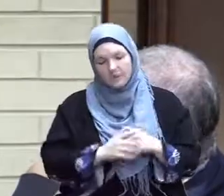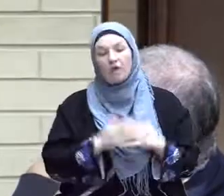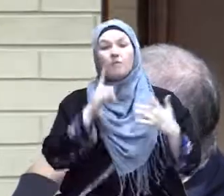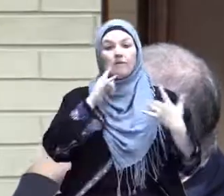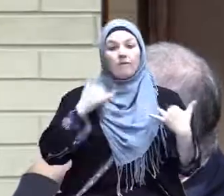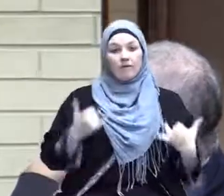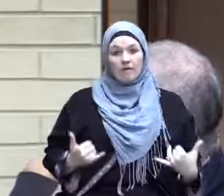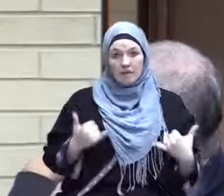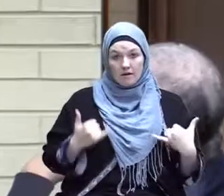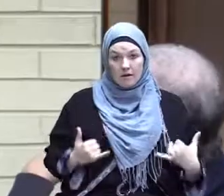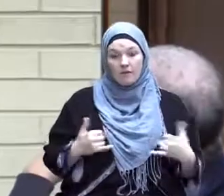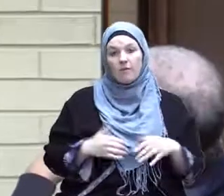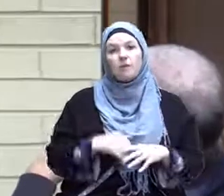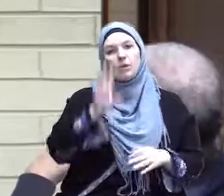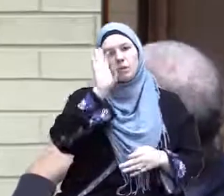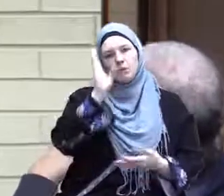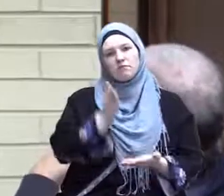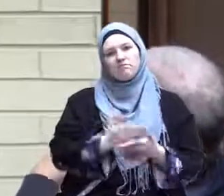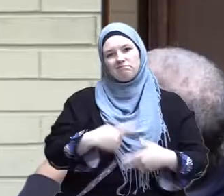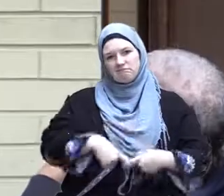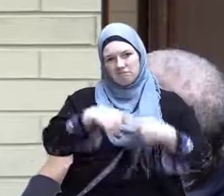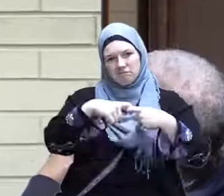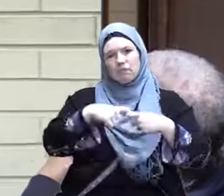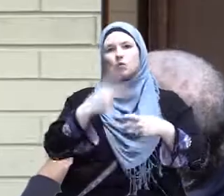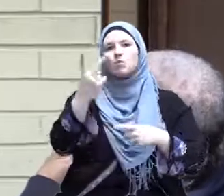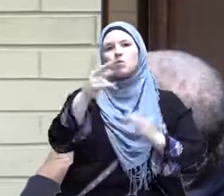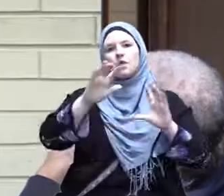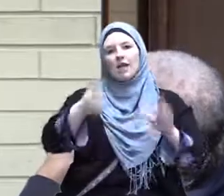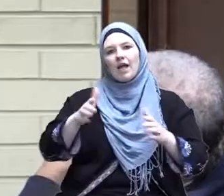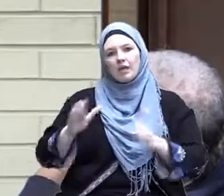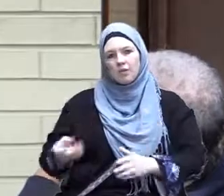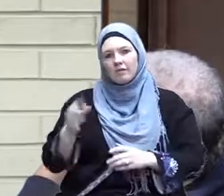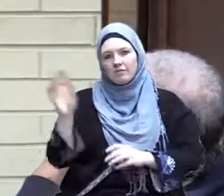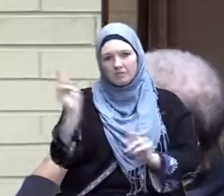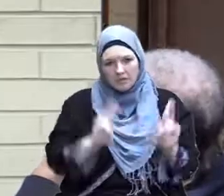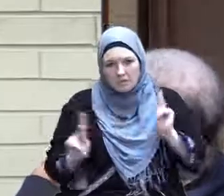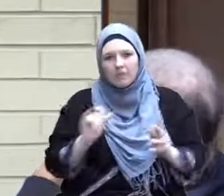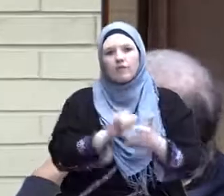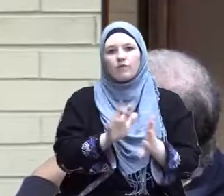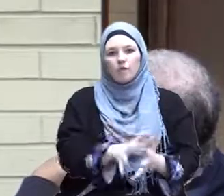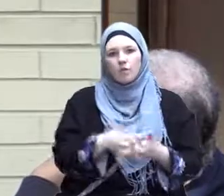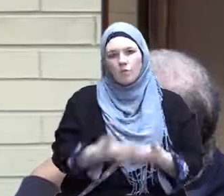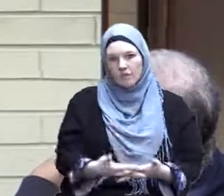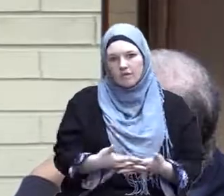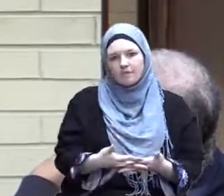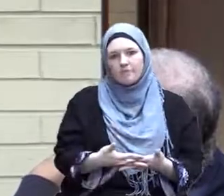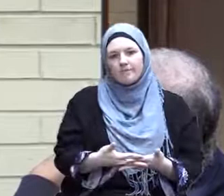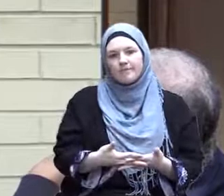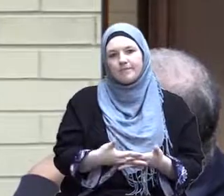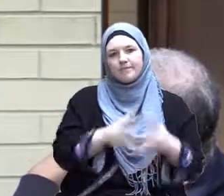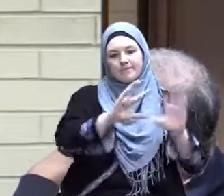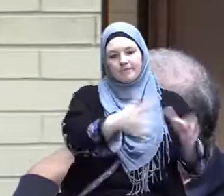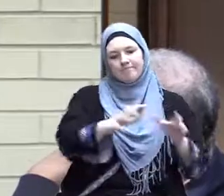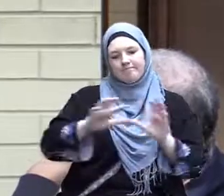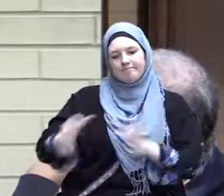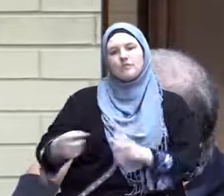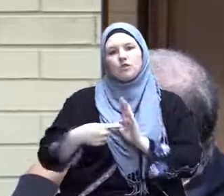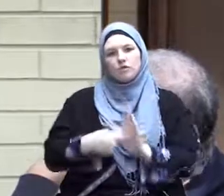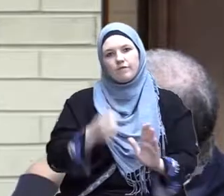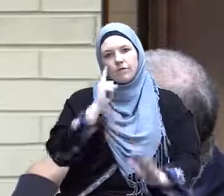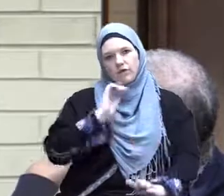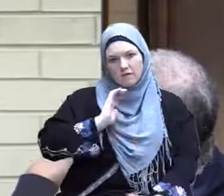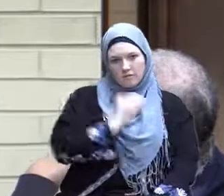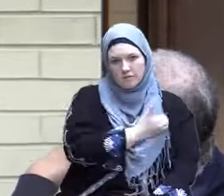for now, we'll stop at two categories of people that the Quran classified and showed for